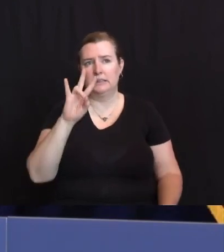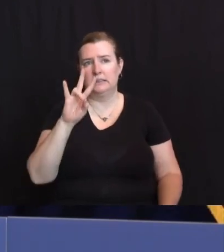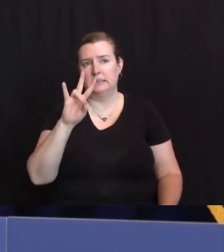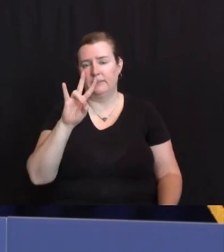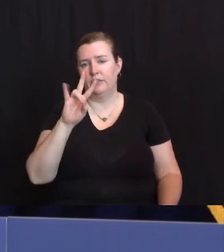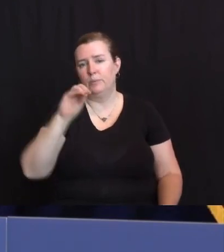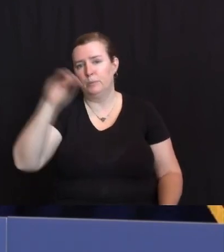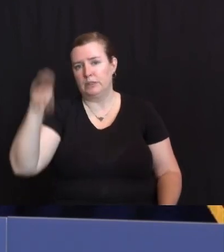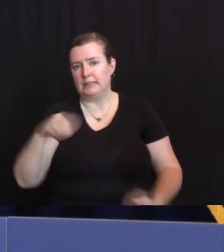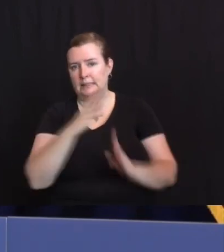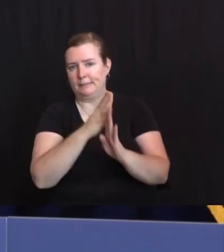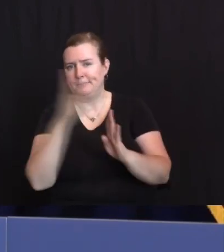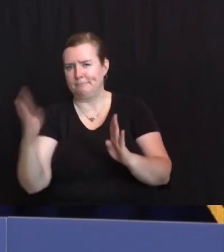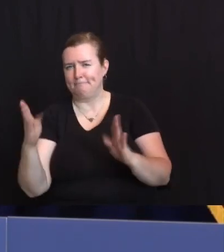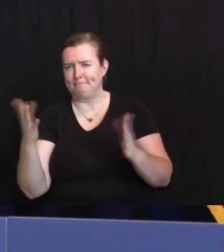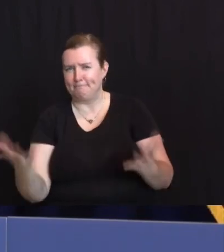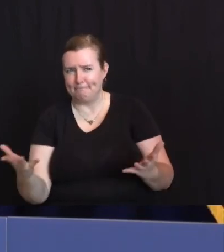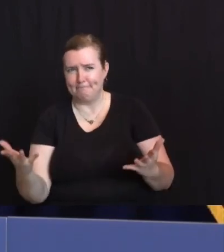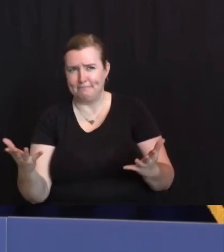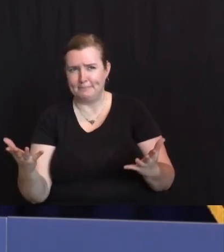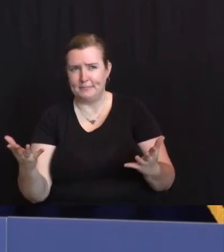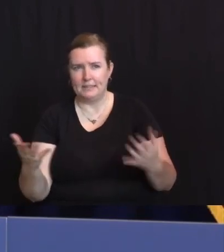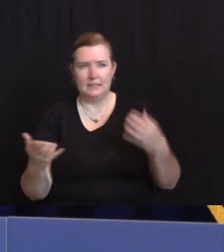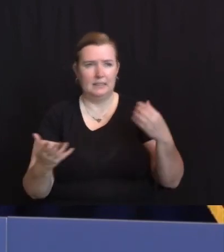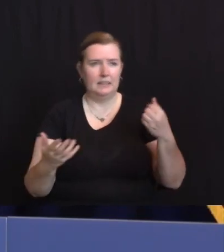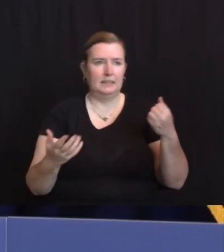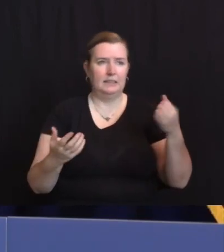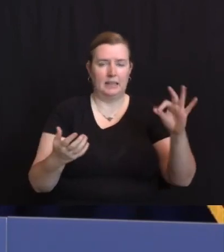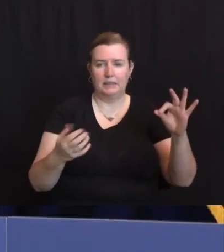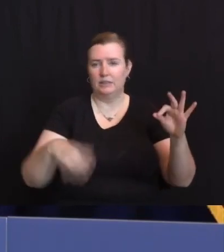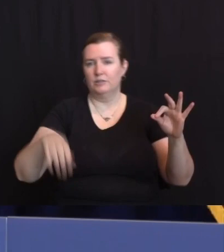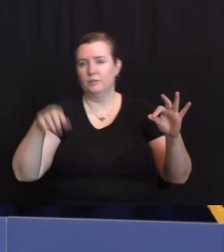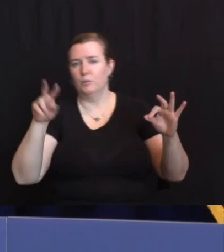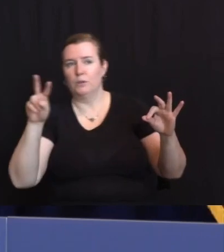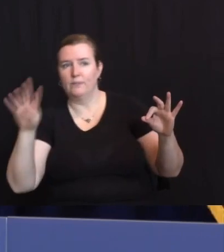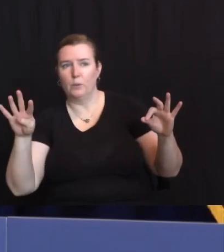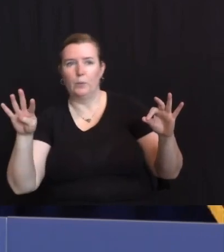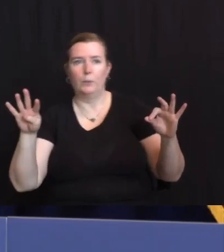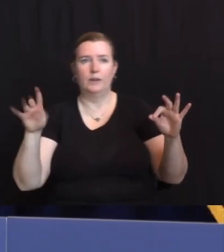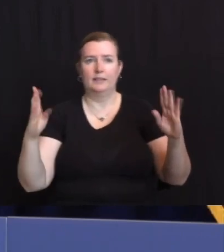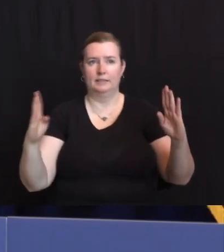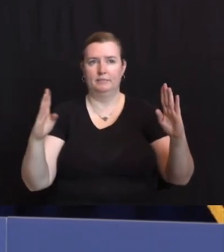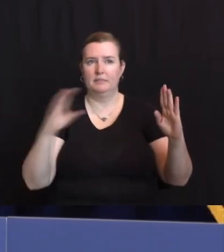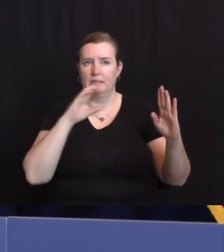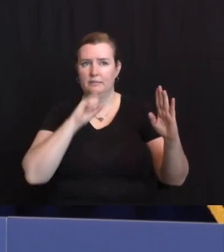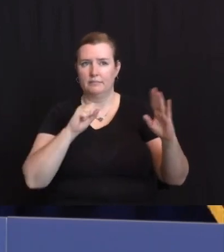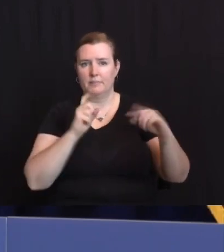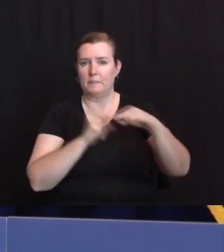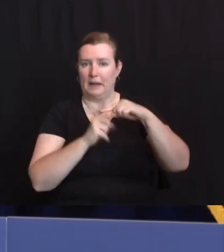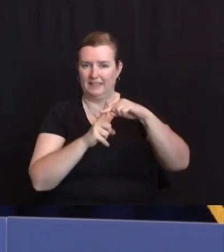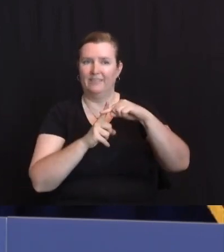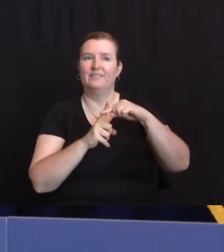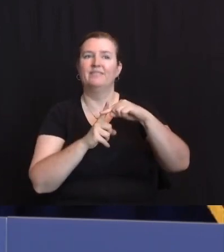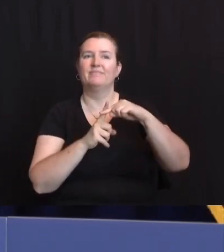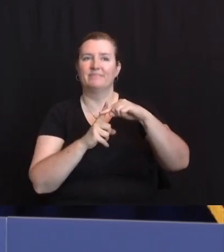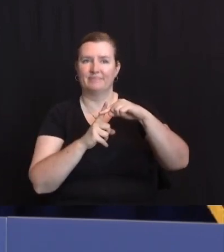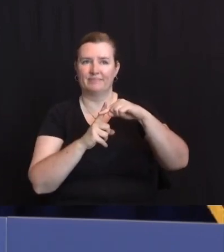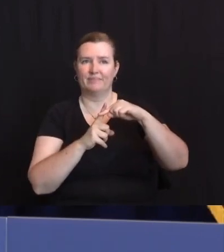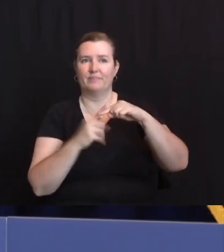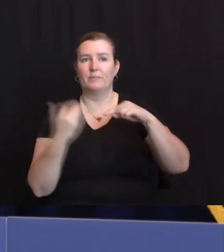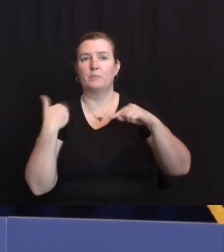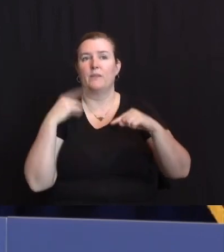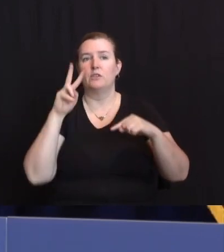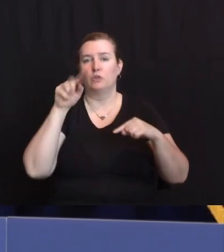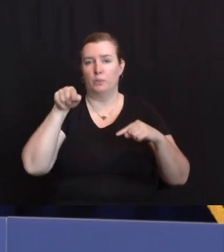for the 19 to 24-year-old population, the positivity has risen from 2.7%